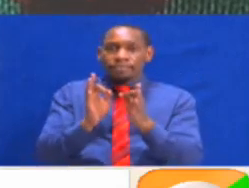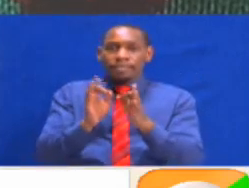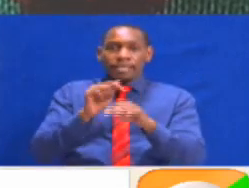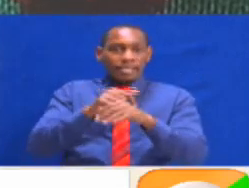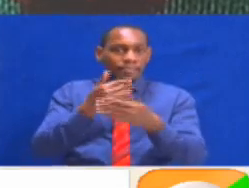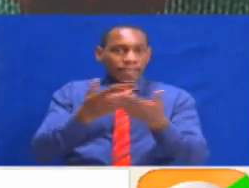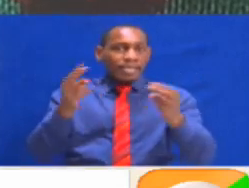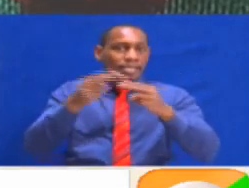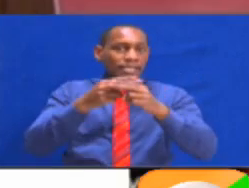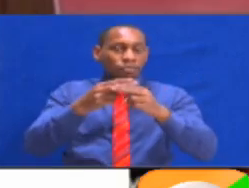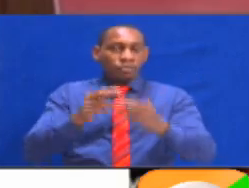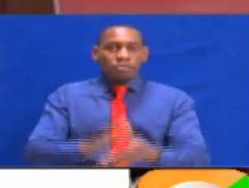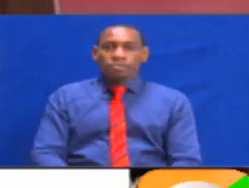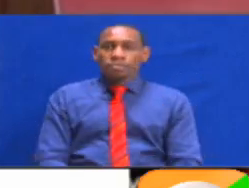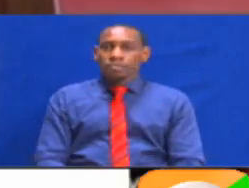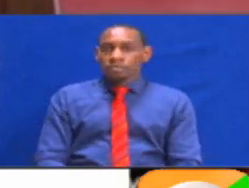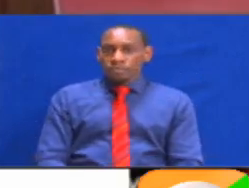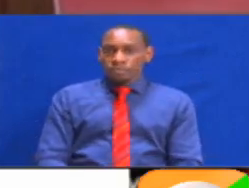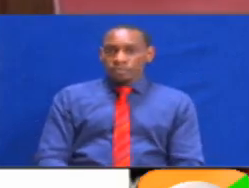soon.